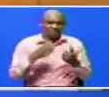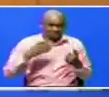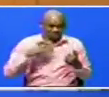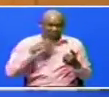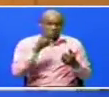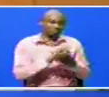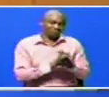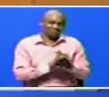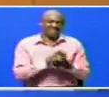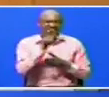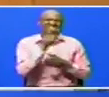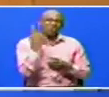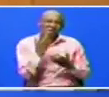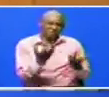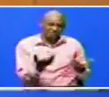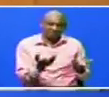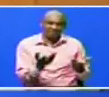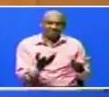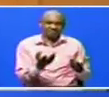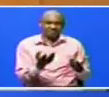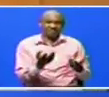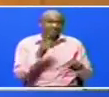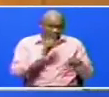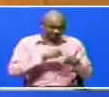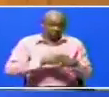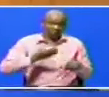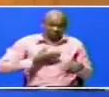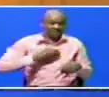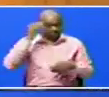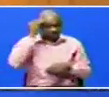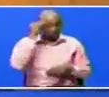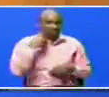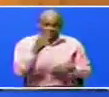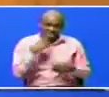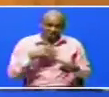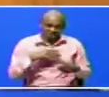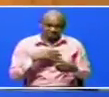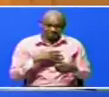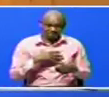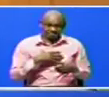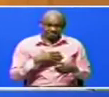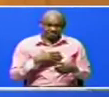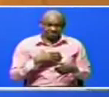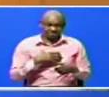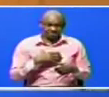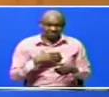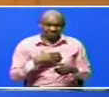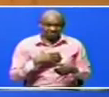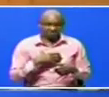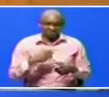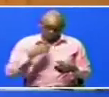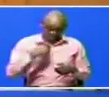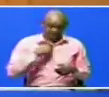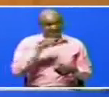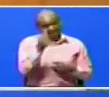And that's part of maybe a strategy we need to employ when it comes to civic education. In the meantime, you'll be the poster boy for IEBC. You know, there might